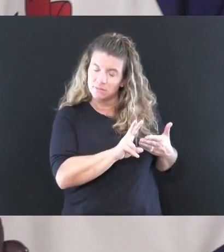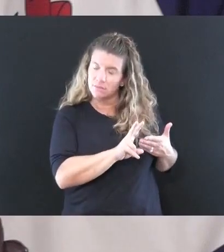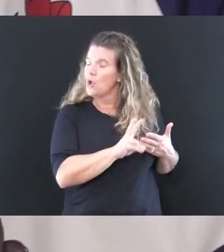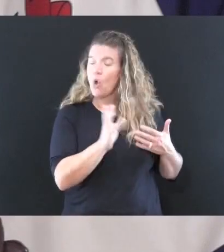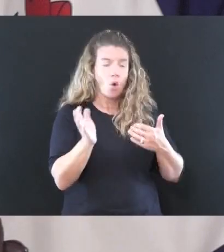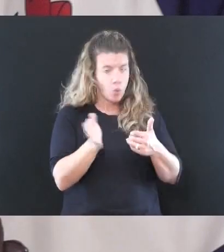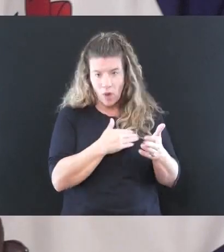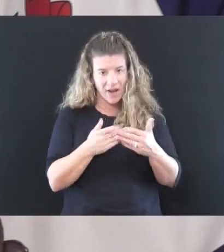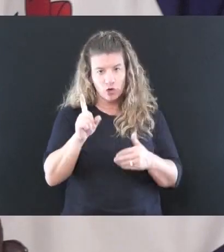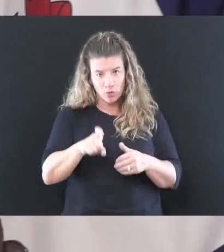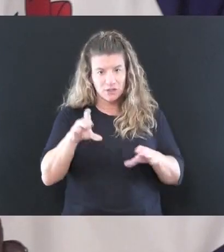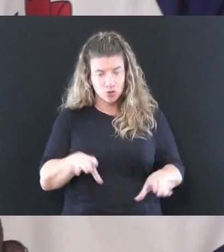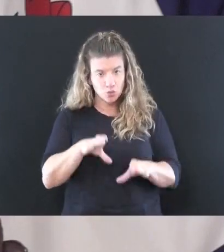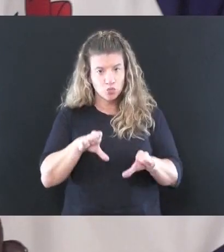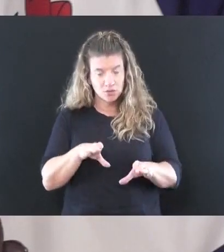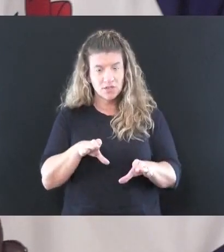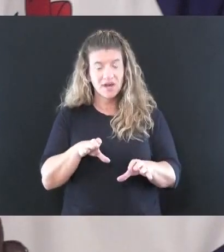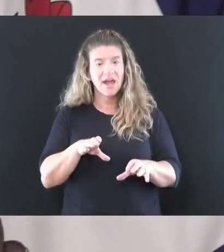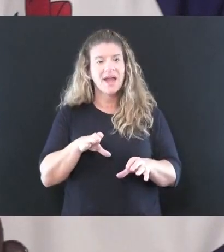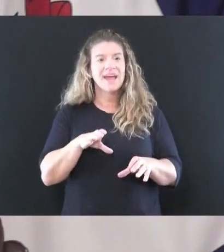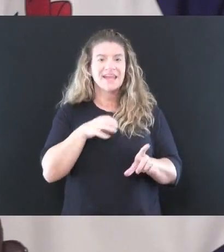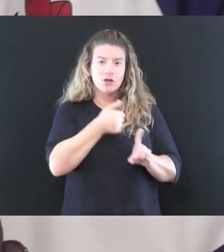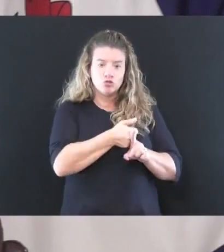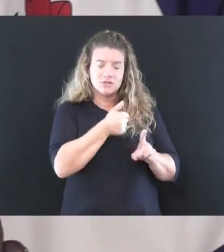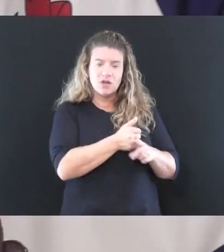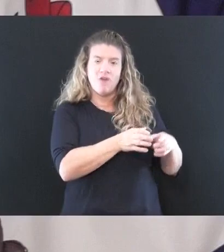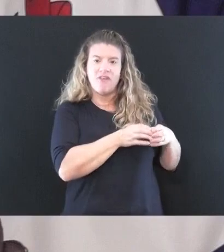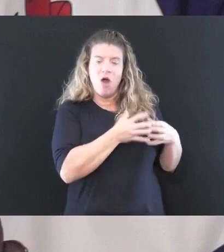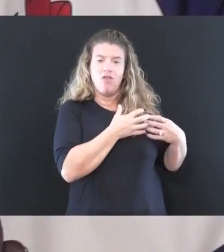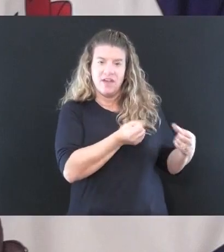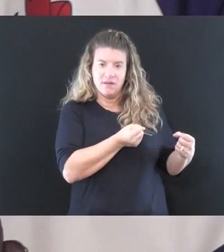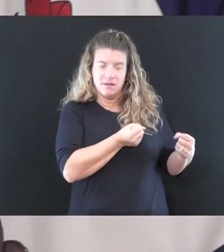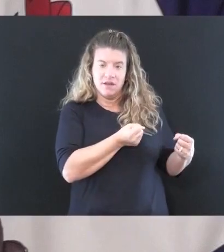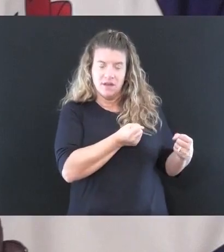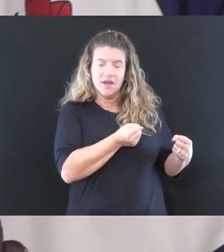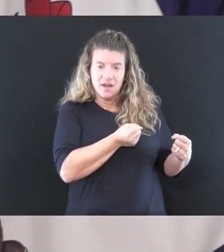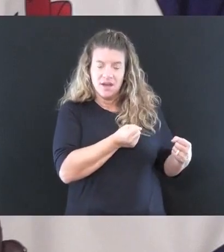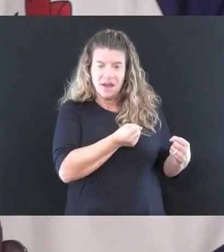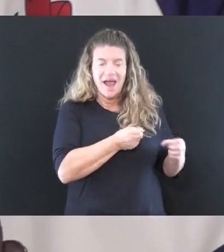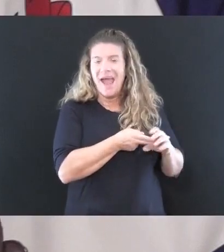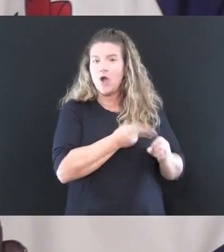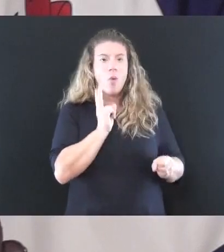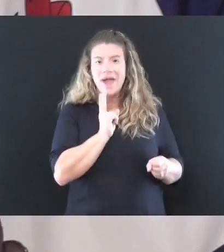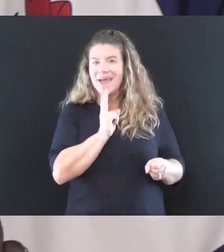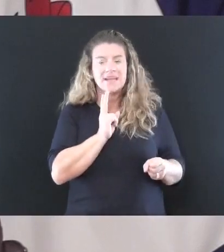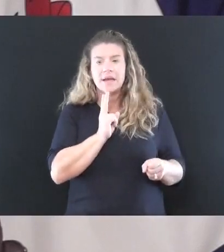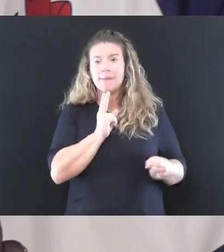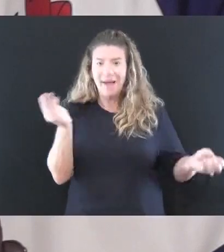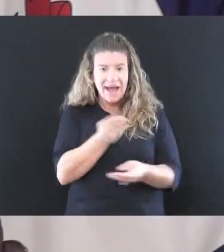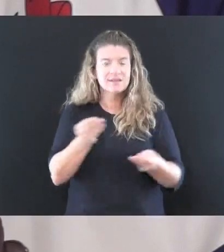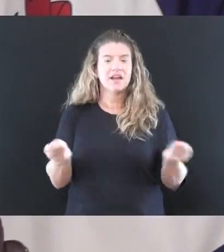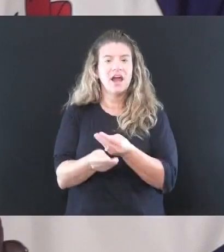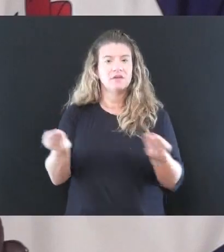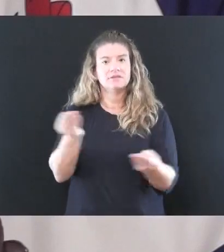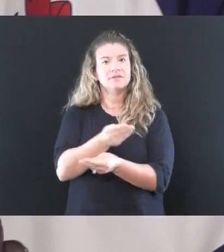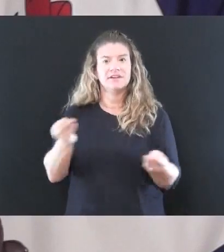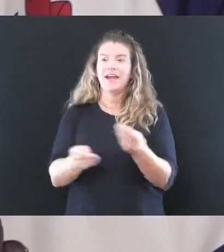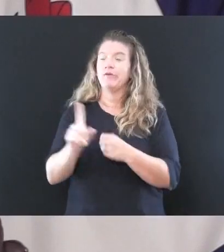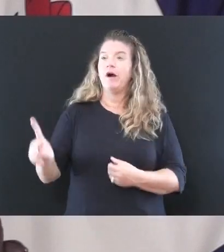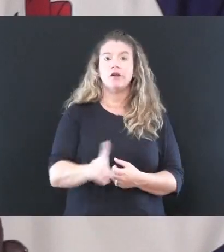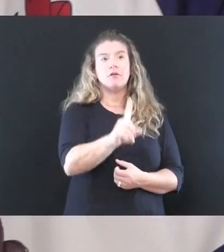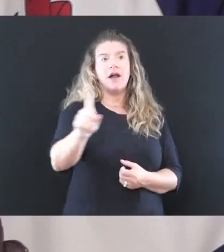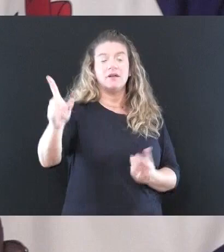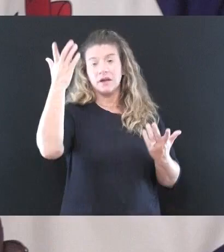whatever it may be, you know, and get yourself in great shape and everything else, and quit being, you know, out all over the